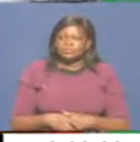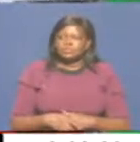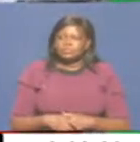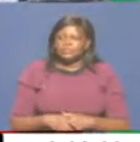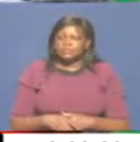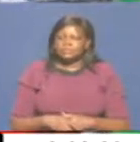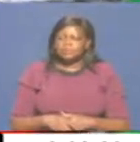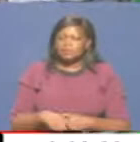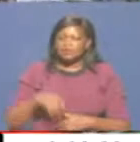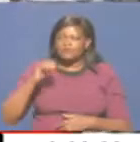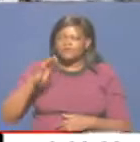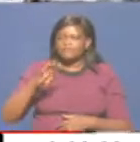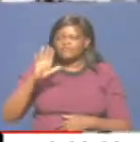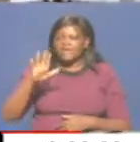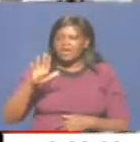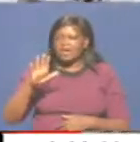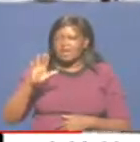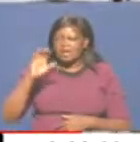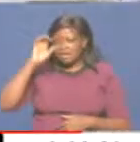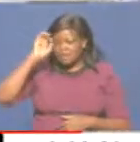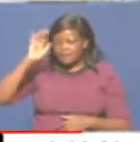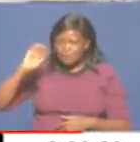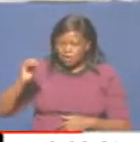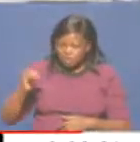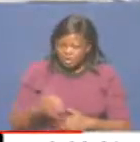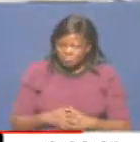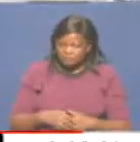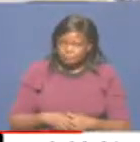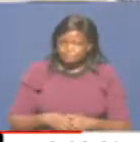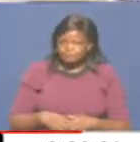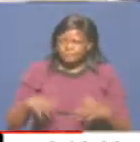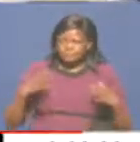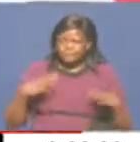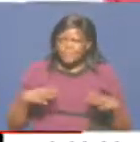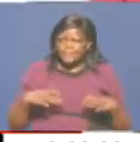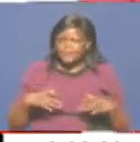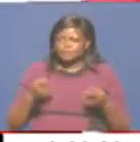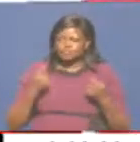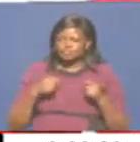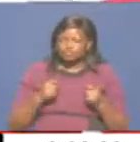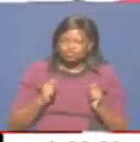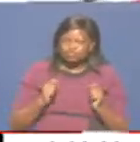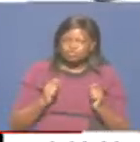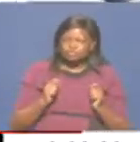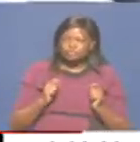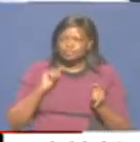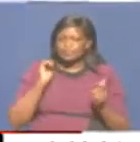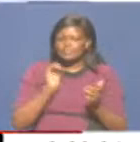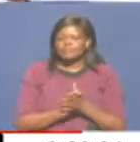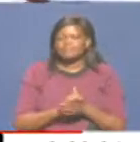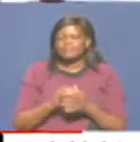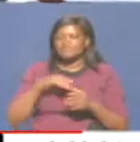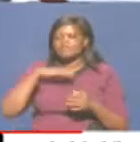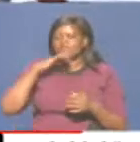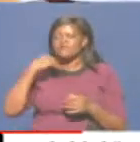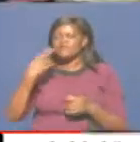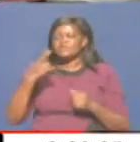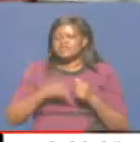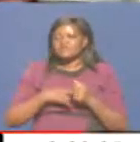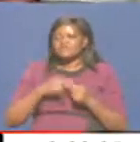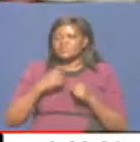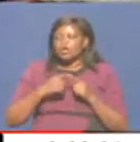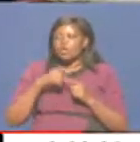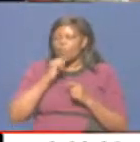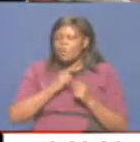Githurai 45 in Kiambu County. Residents trying to come to terms with the death of 47-year-old Mary